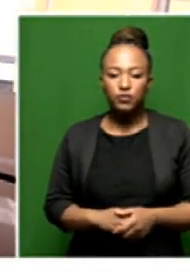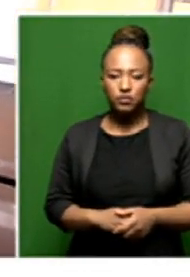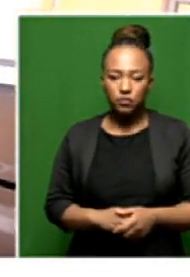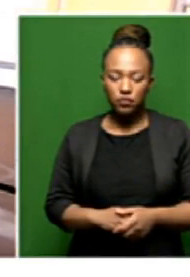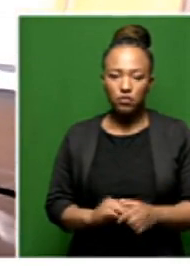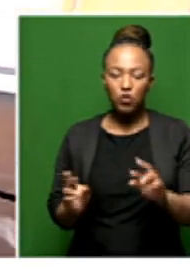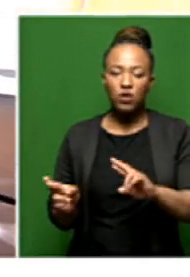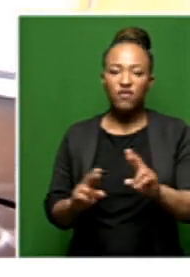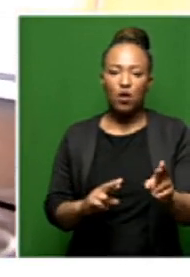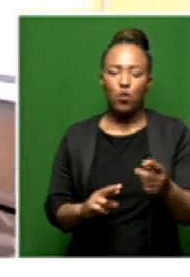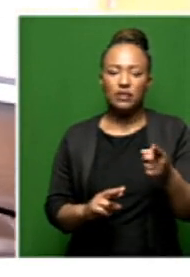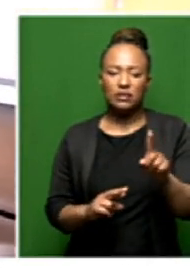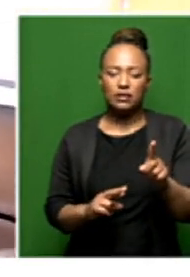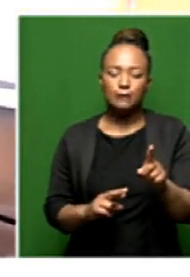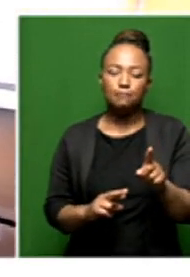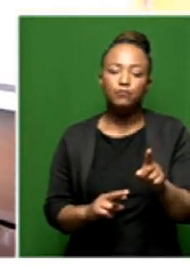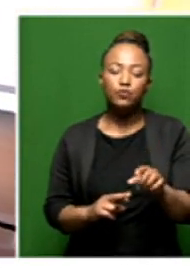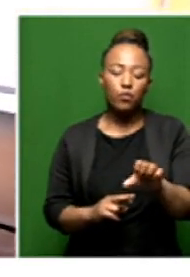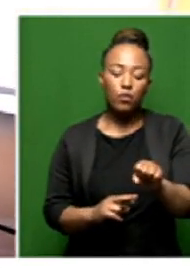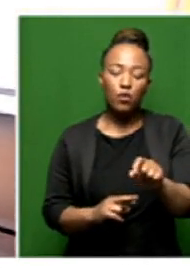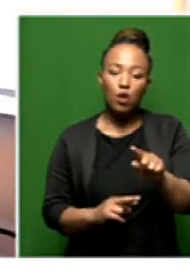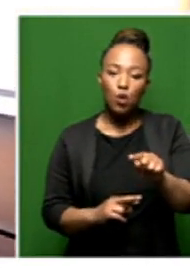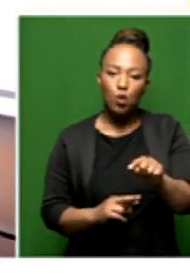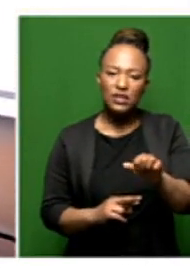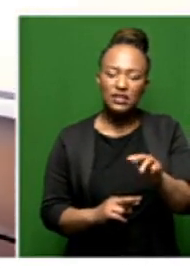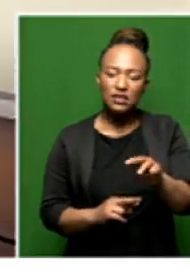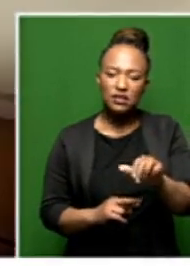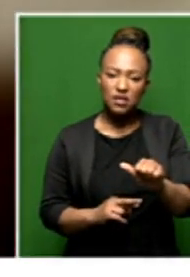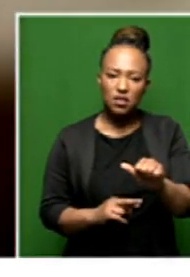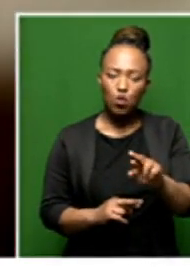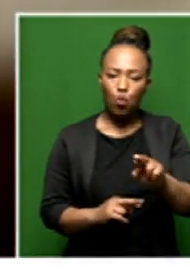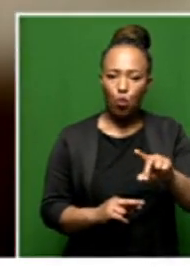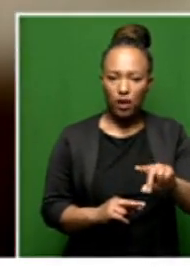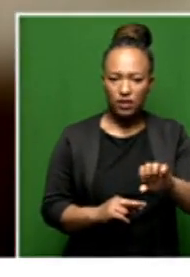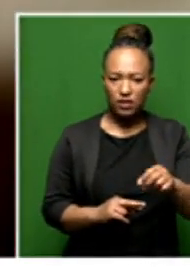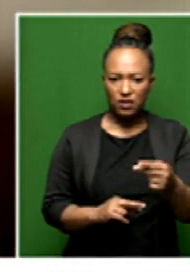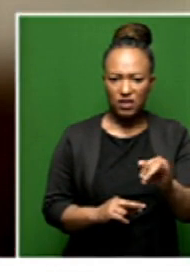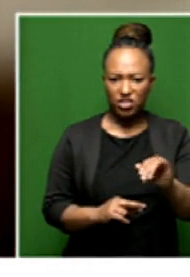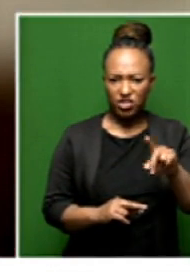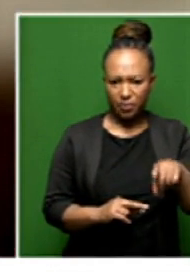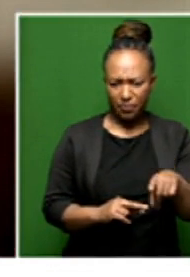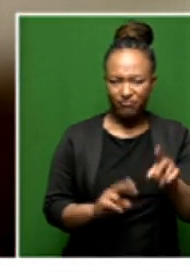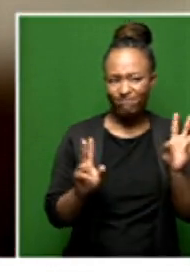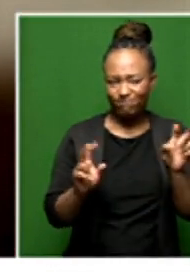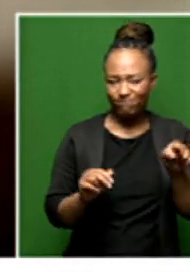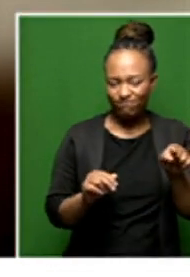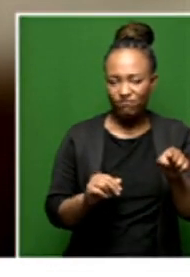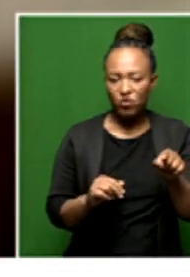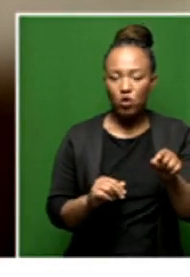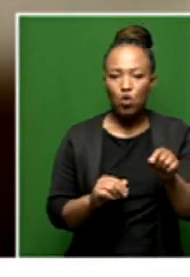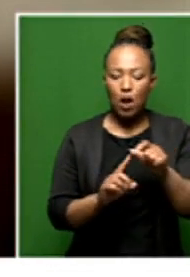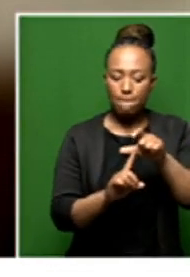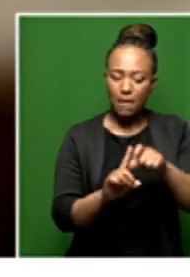refer to stewardship. So it means that since it's difficult to know what exactly bug a person